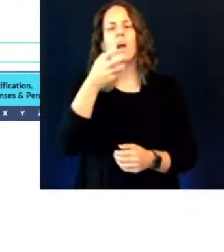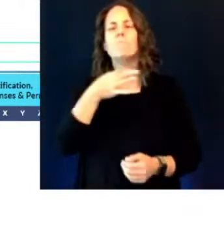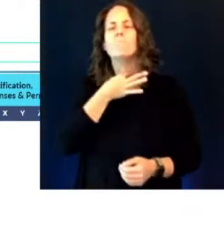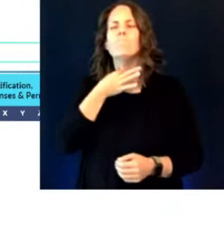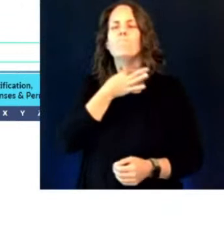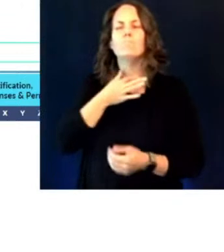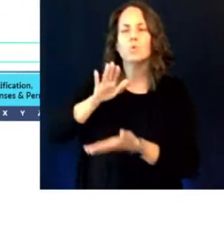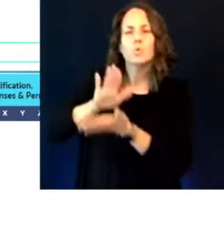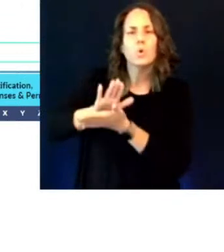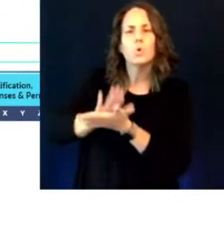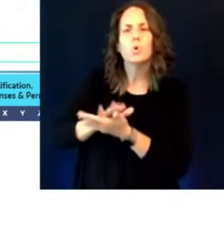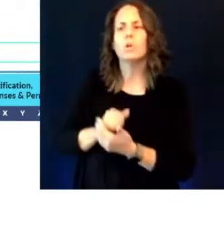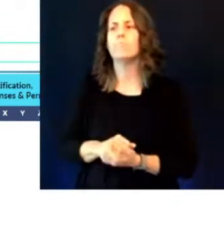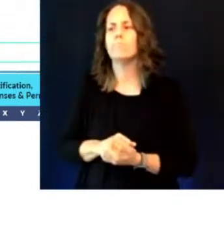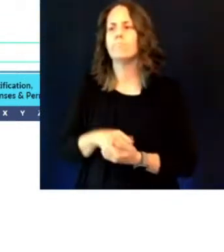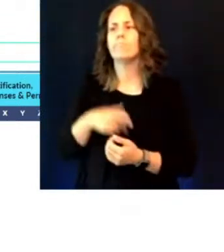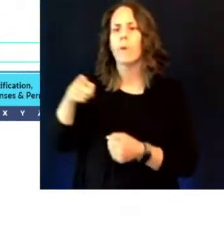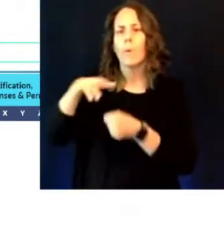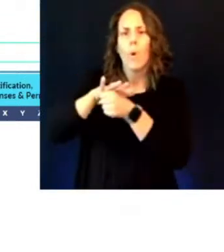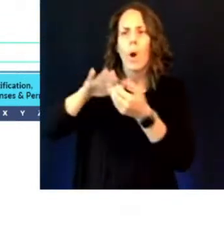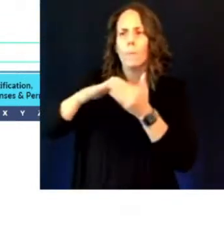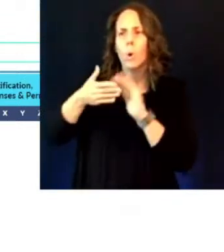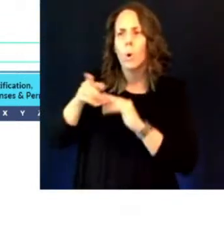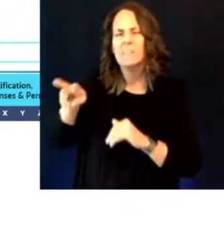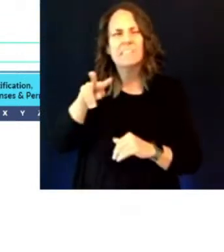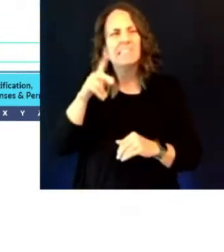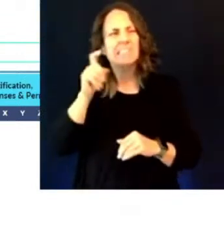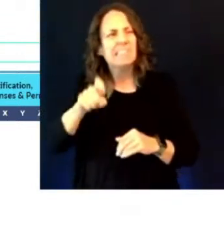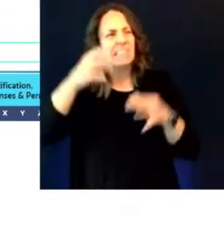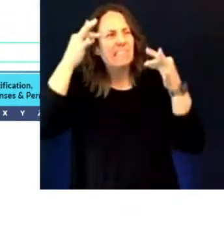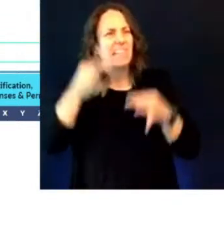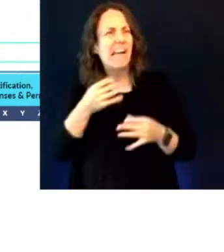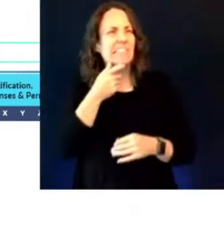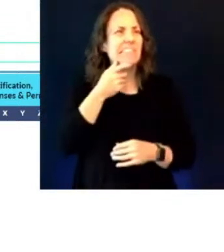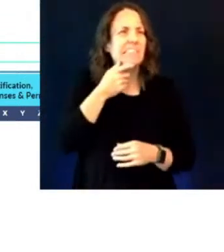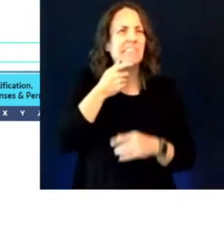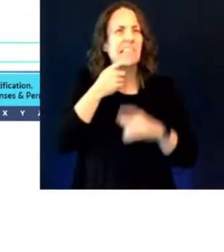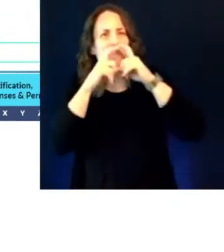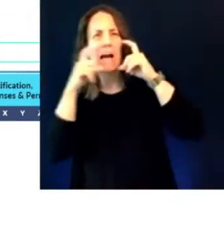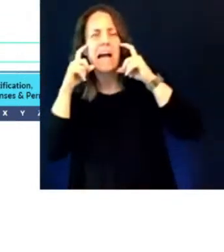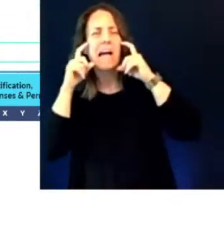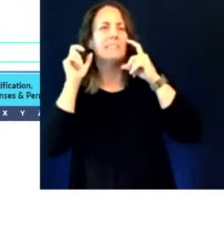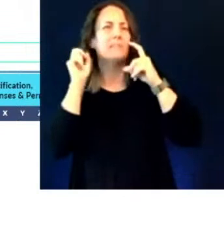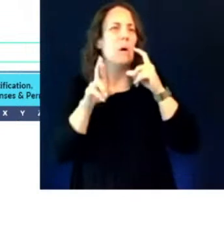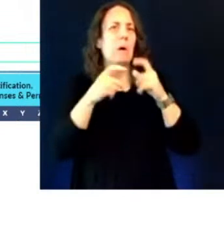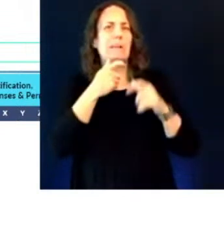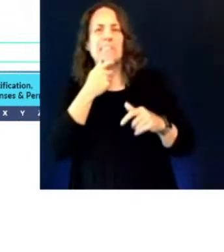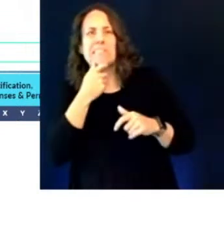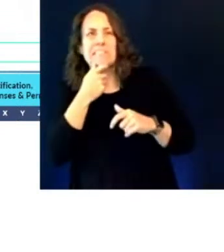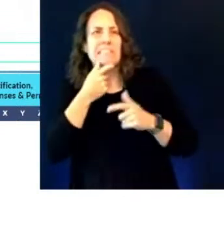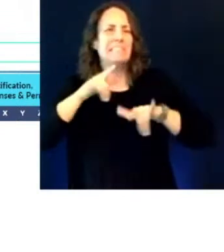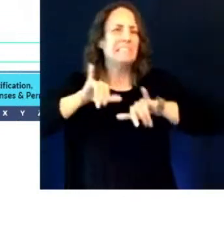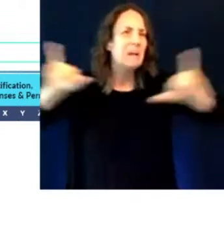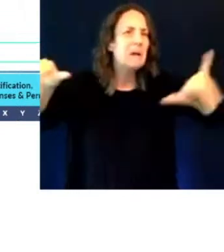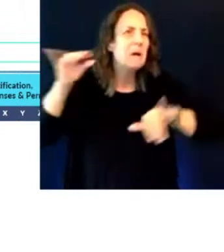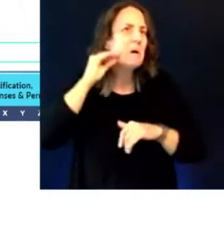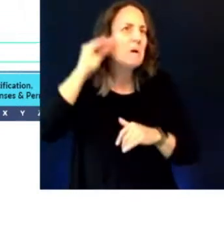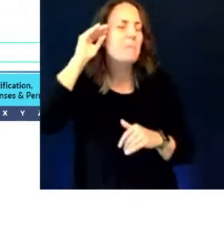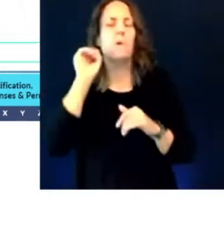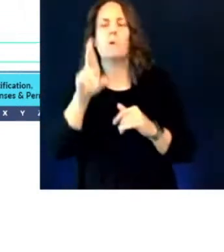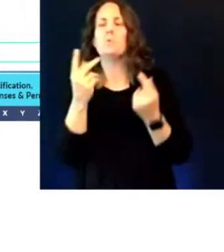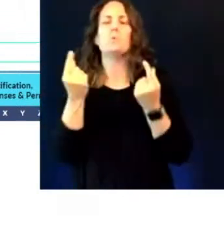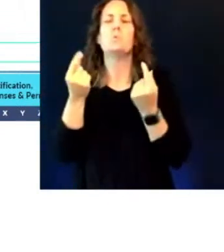updated our COVID-19 cases and deaths map to align with the CDC case rate definitions that are used to determine the levels